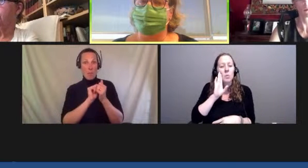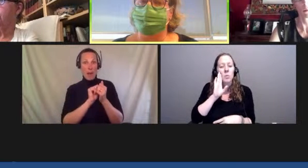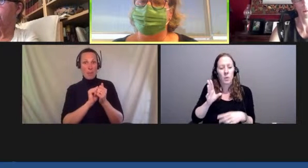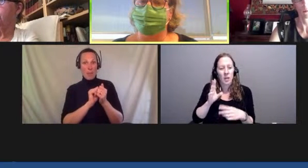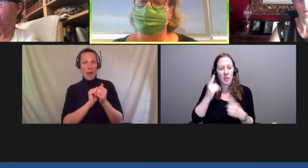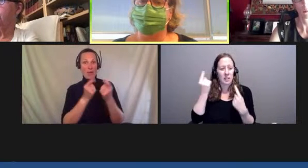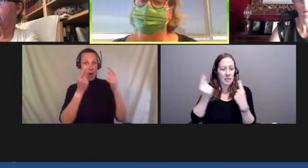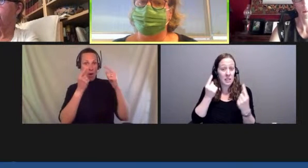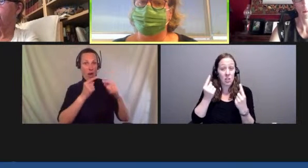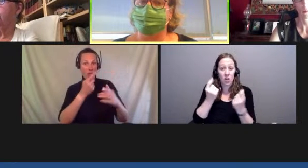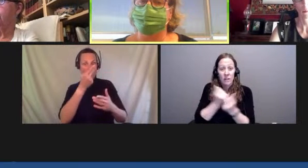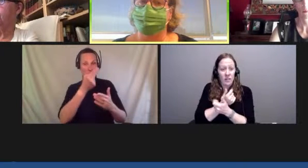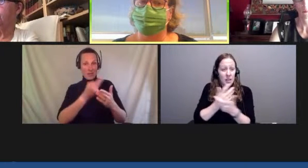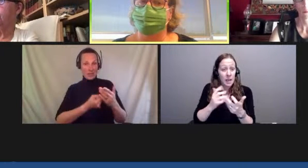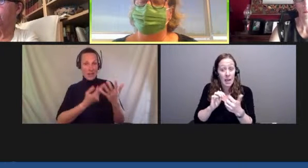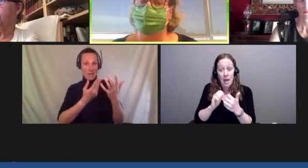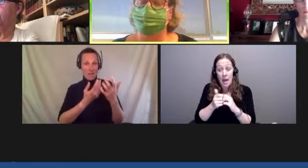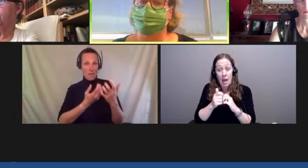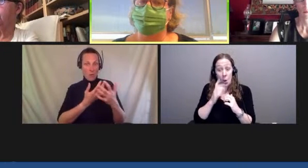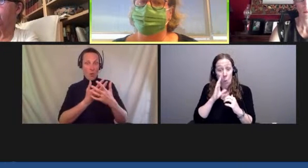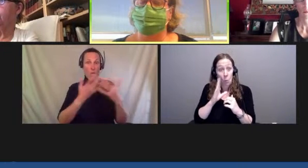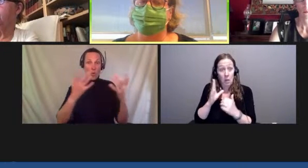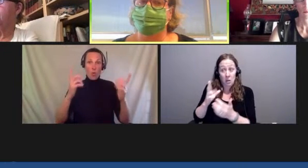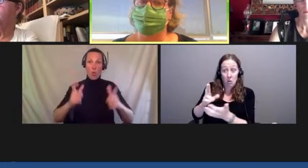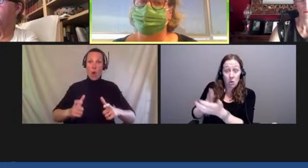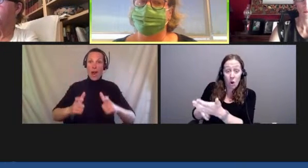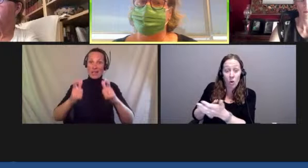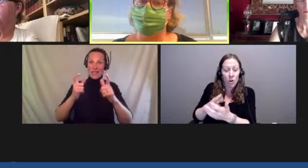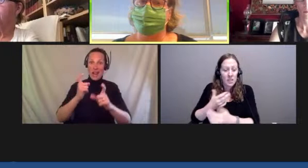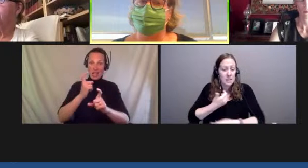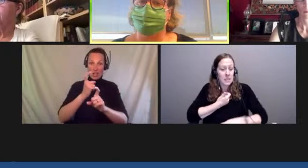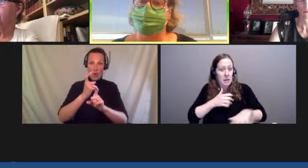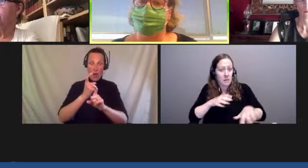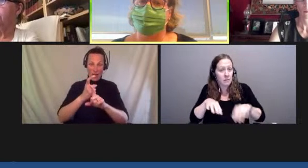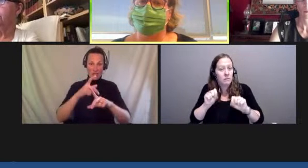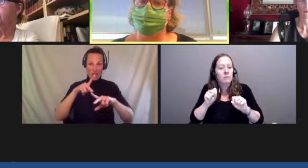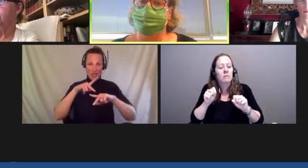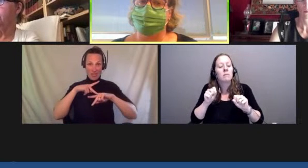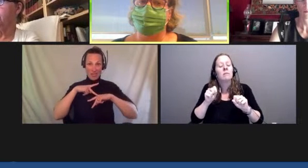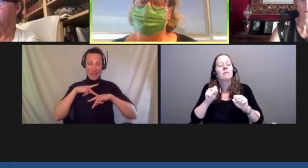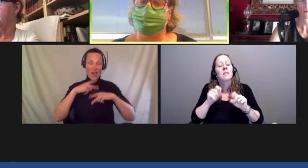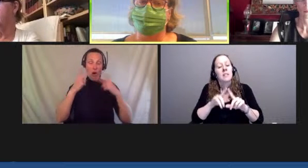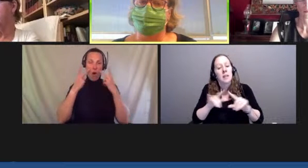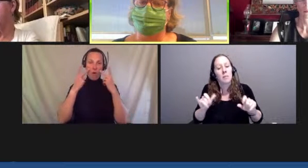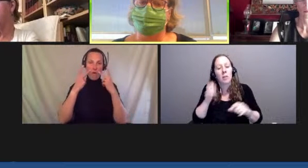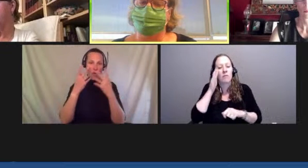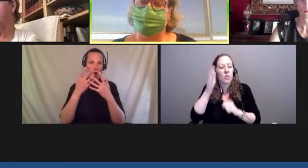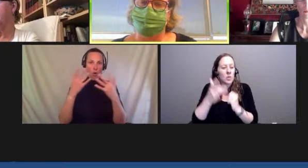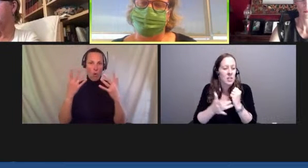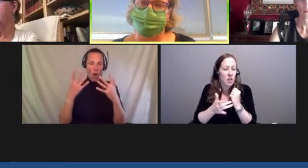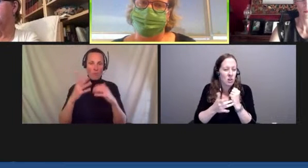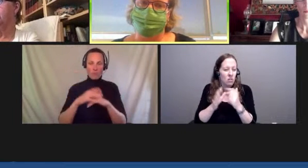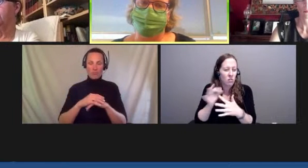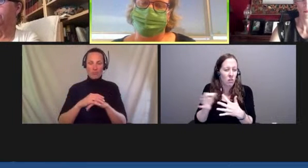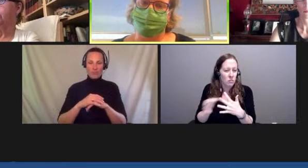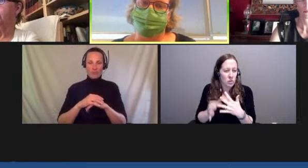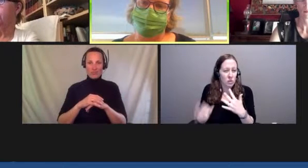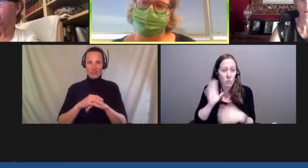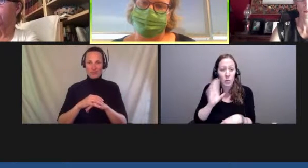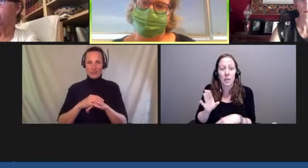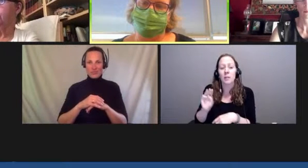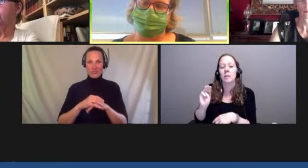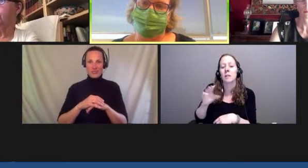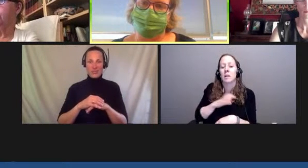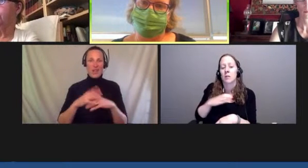the suite of procurement options as well when we're exploring the future technology options. Okay, and one of the other options I